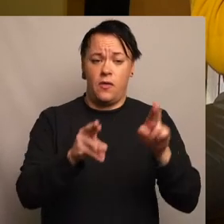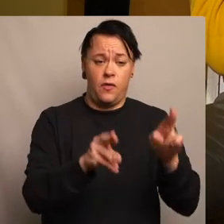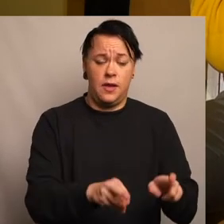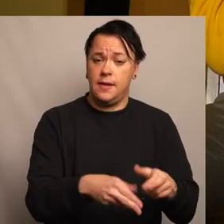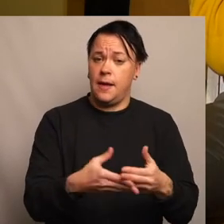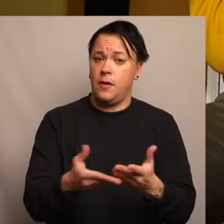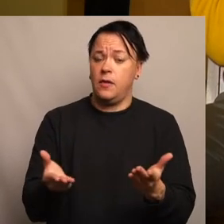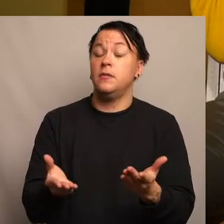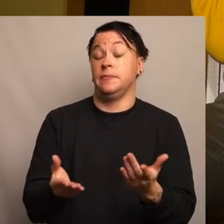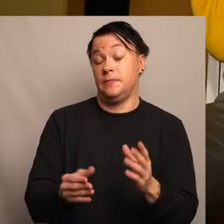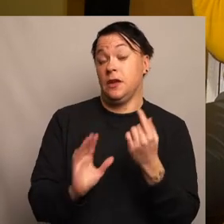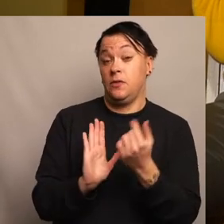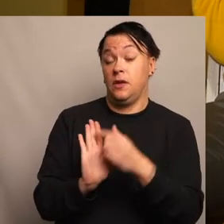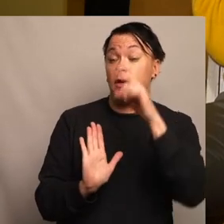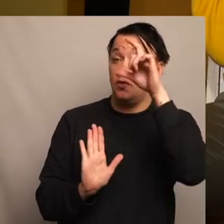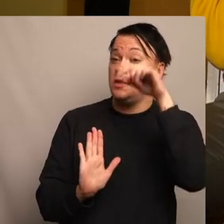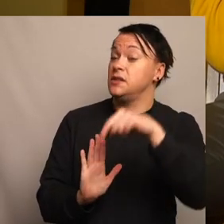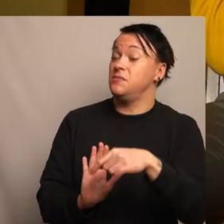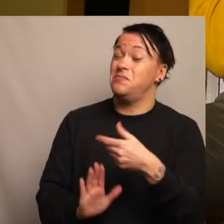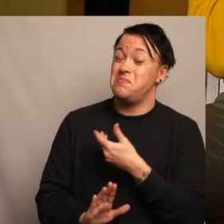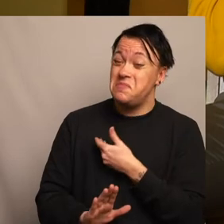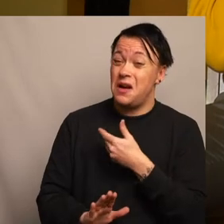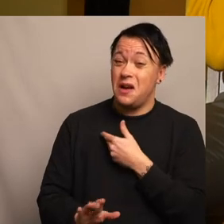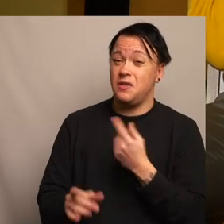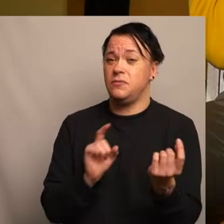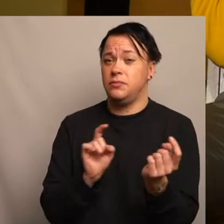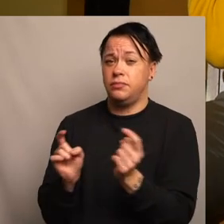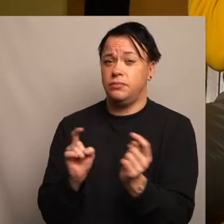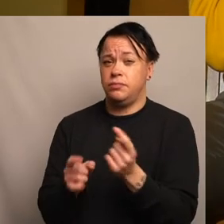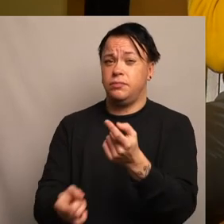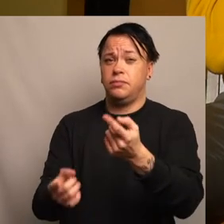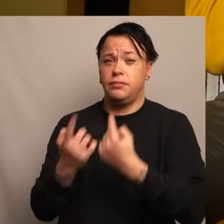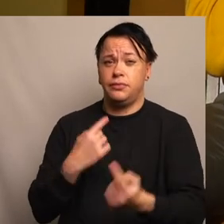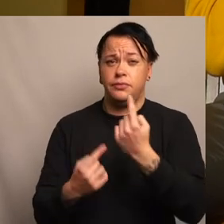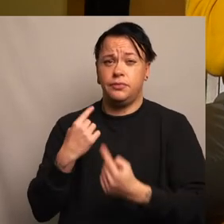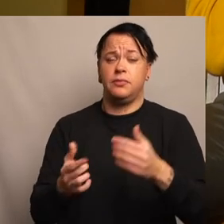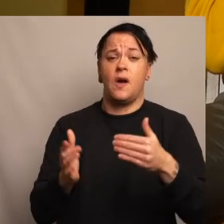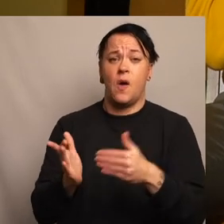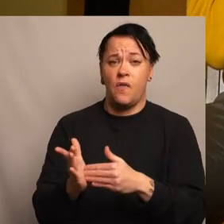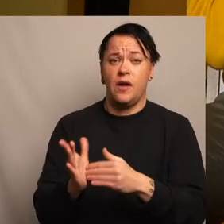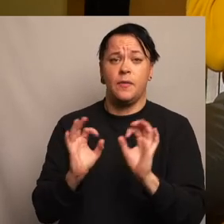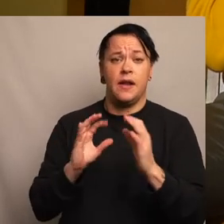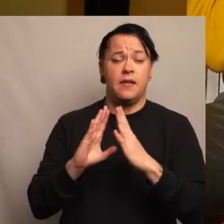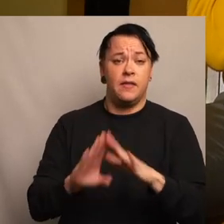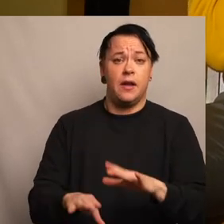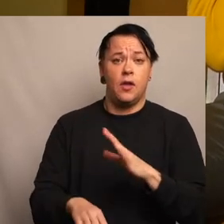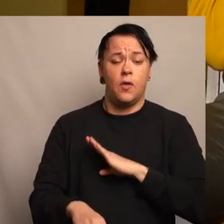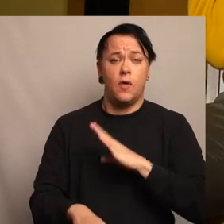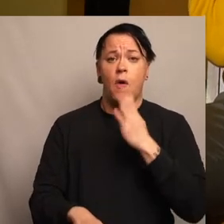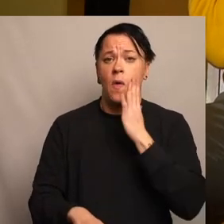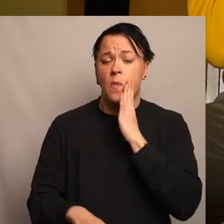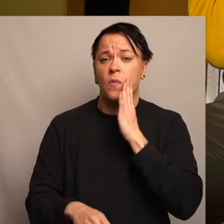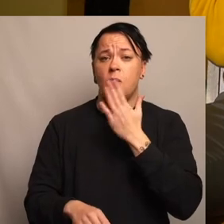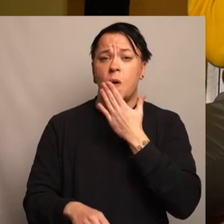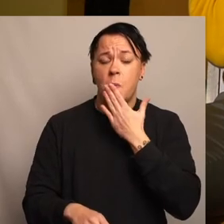big fight there. You have a lot of people now talking about the discrimination of the homosexuality in Tunisia, but still I feel